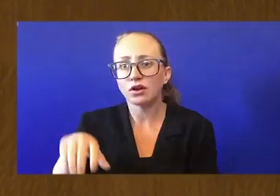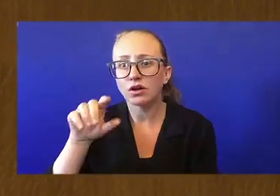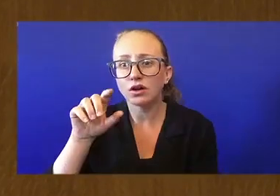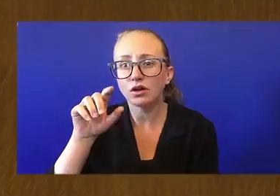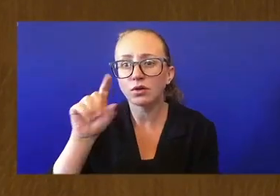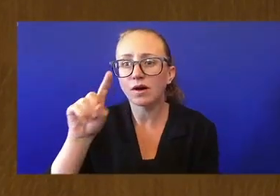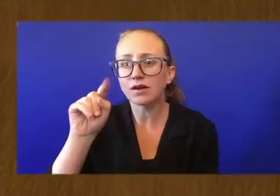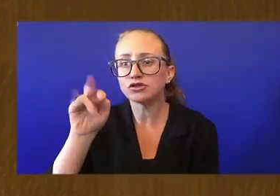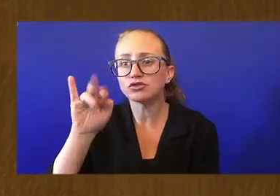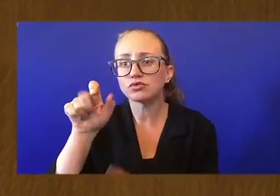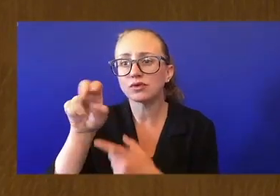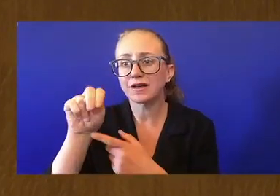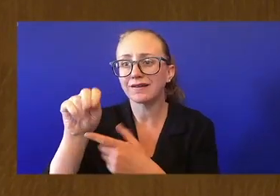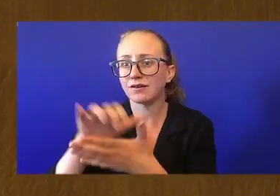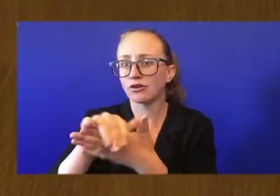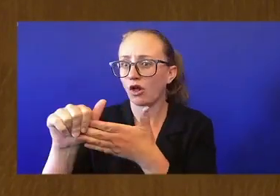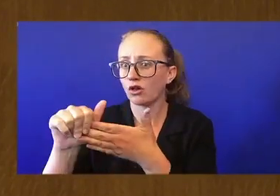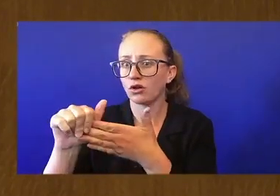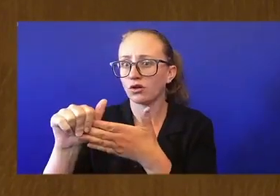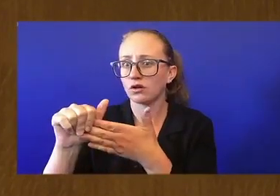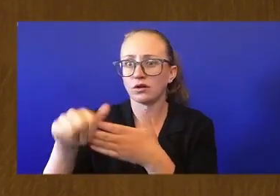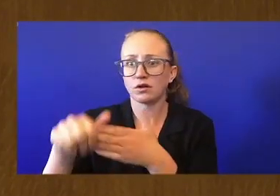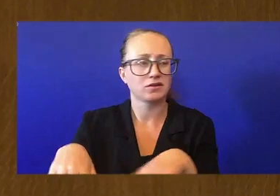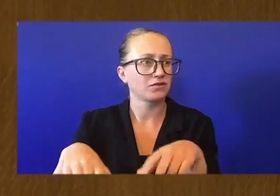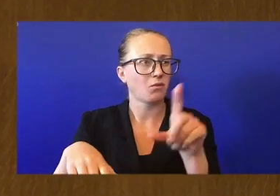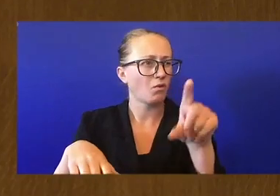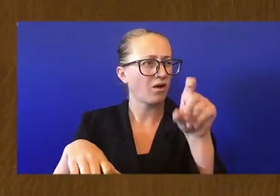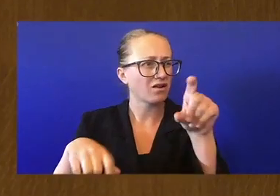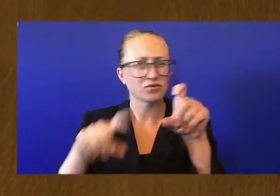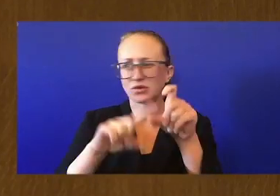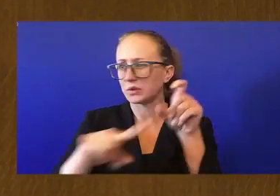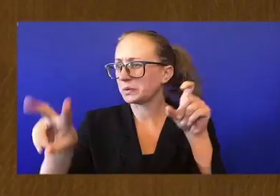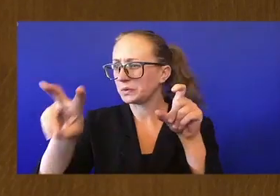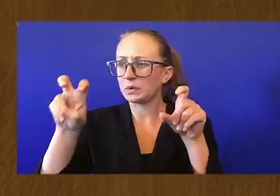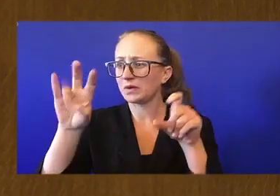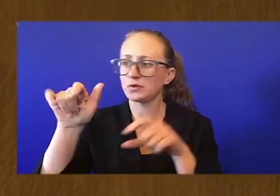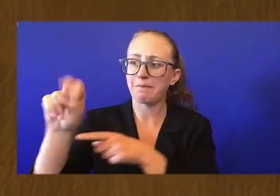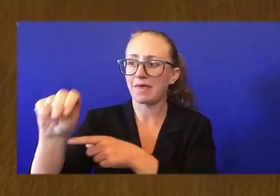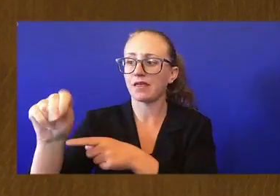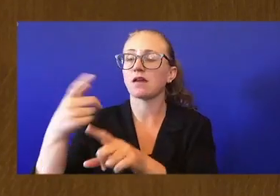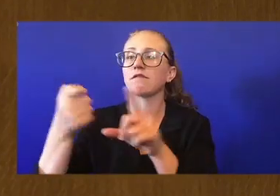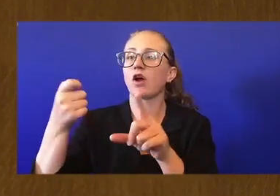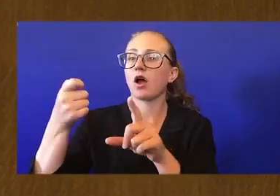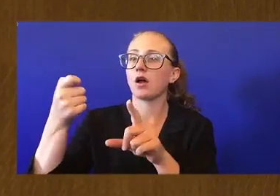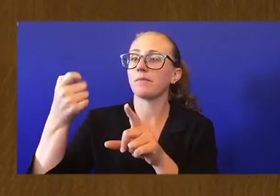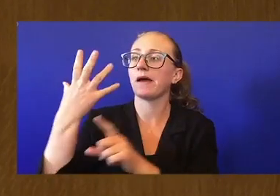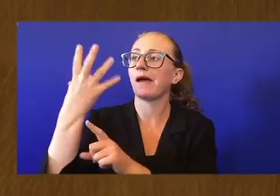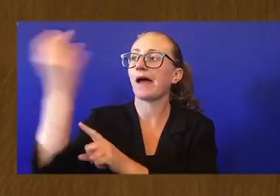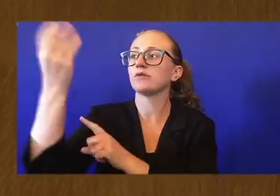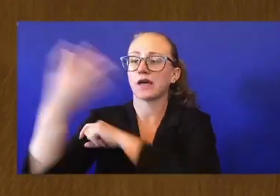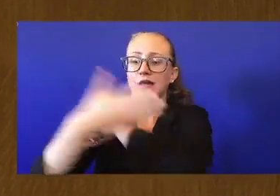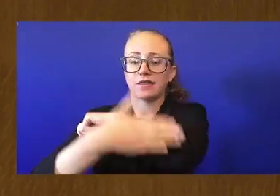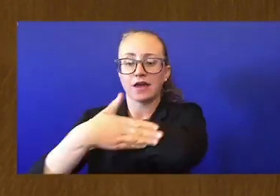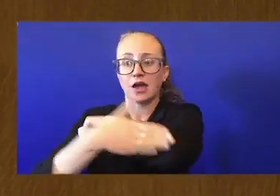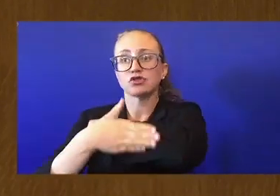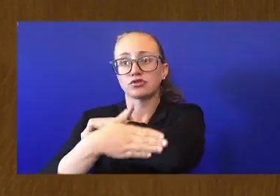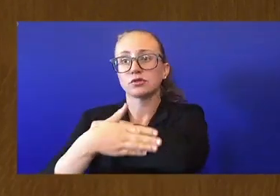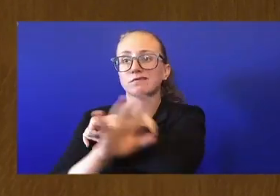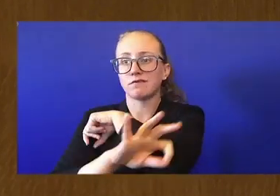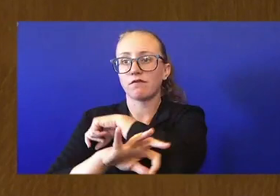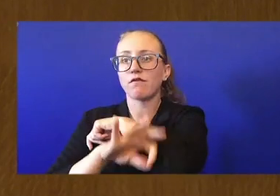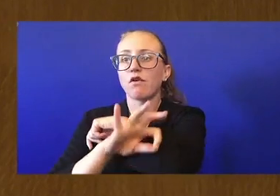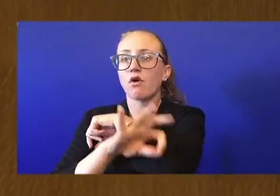to 200 billion from domestic and foreign fraudsters. And when the government's